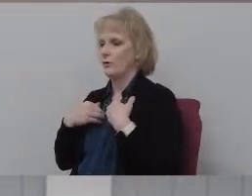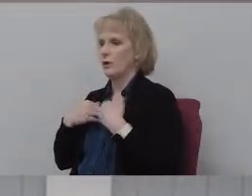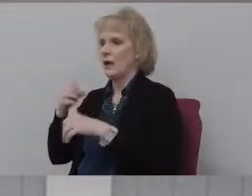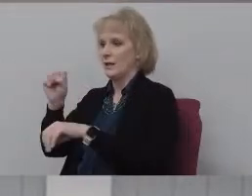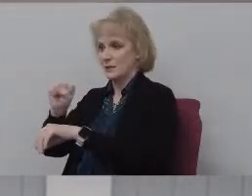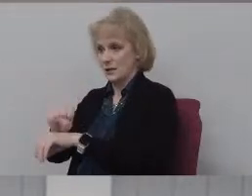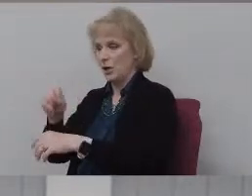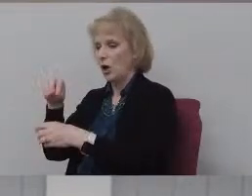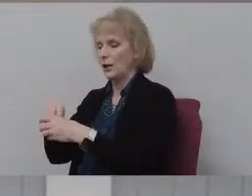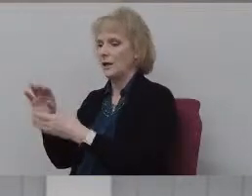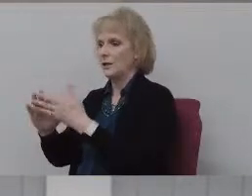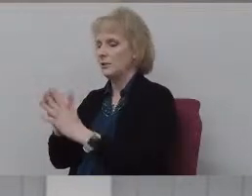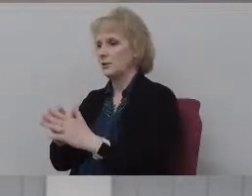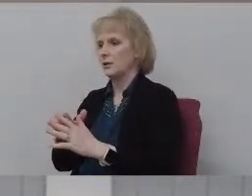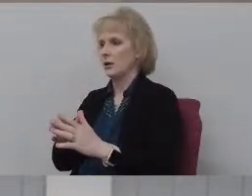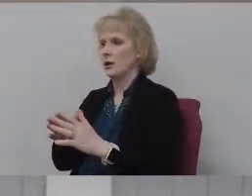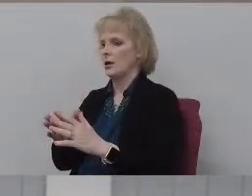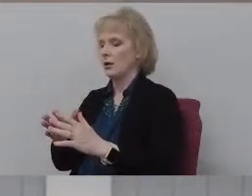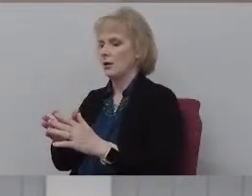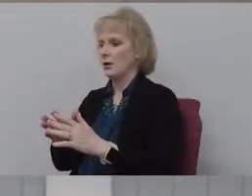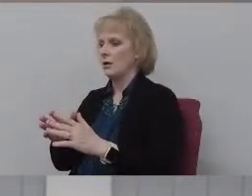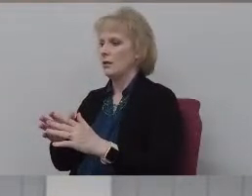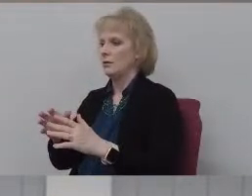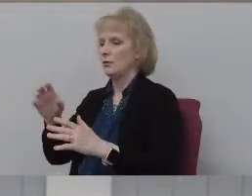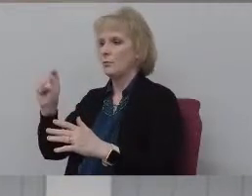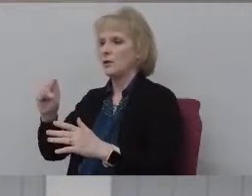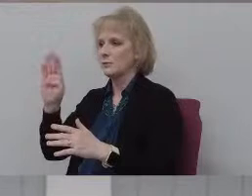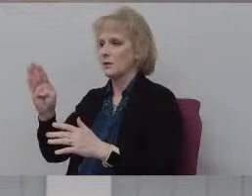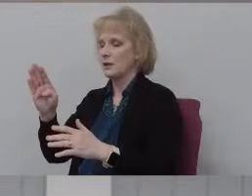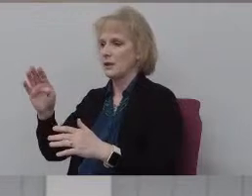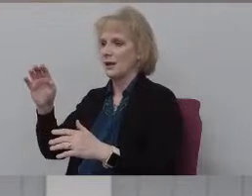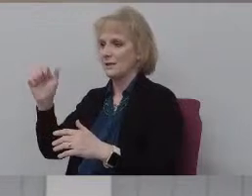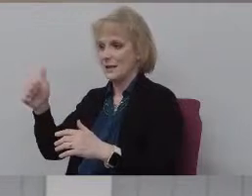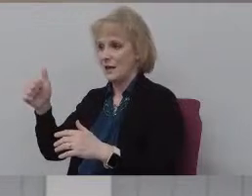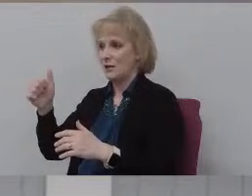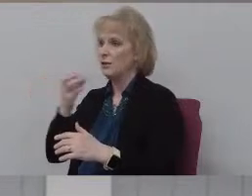Jewish males, in a city in order for that city to warrant a synagogue of its own.